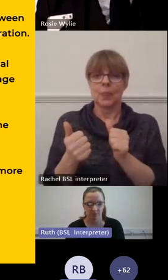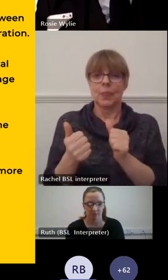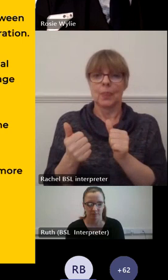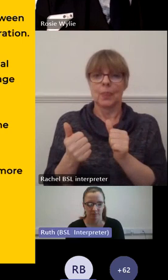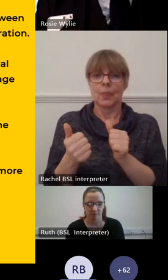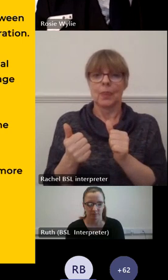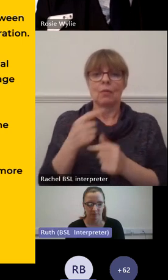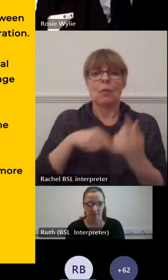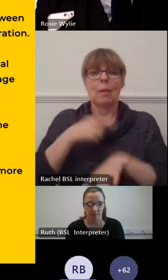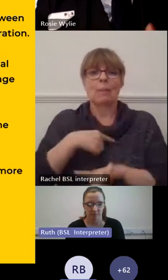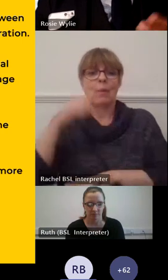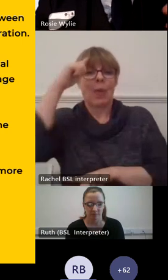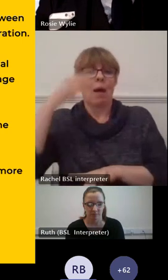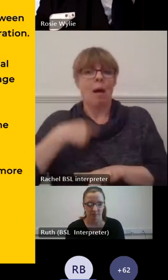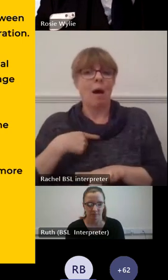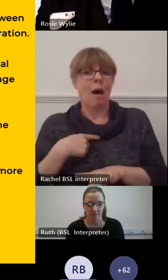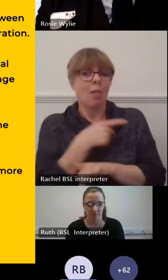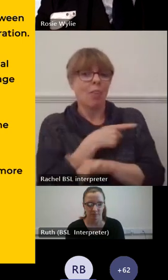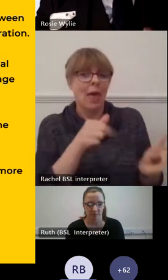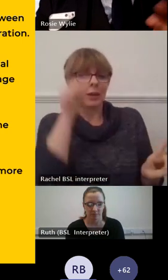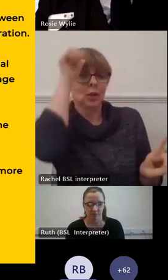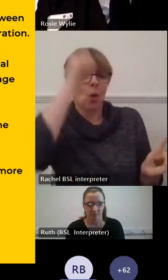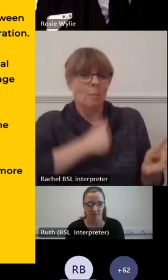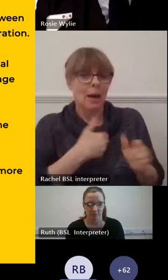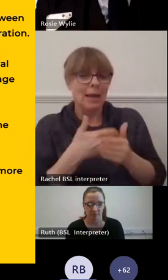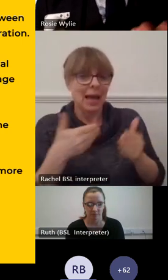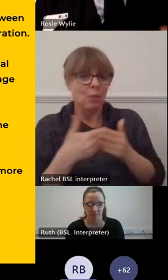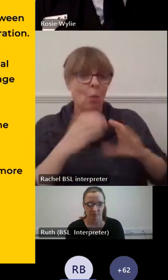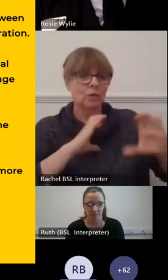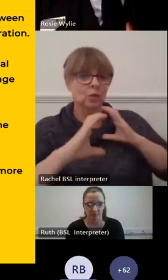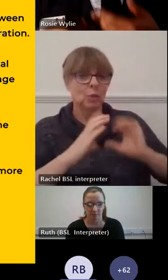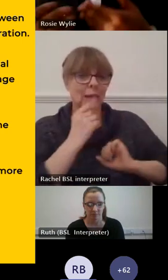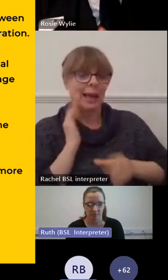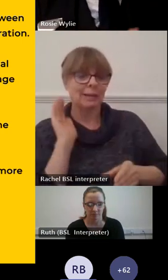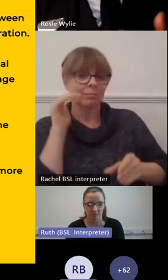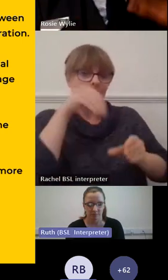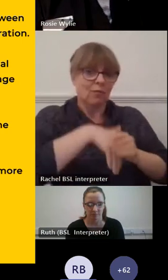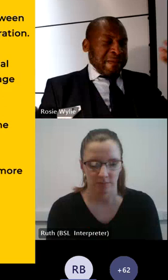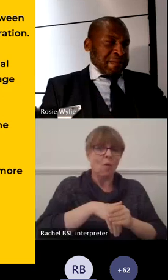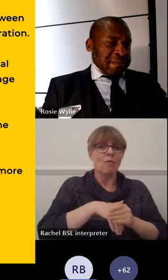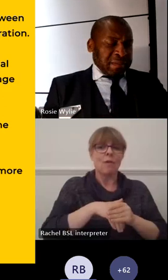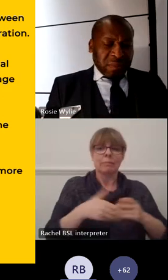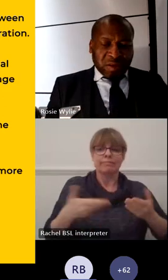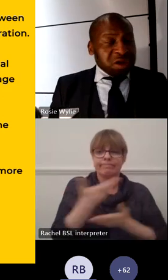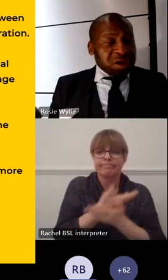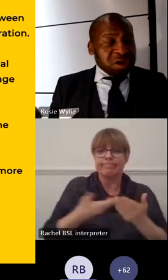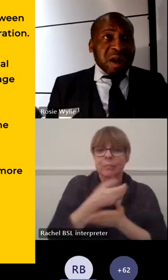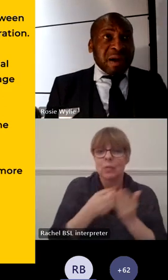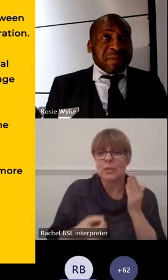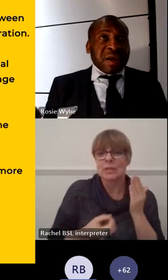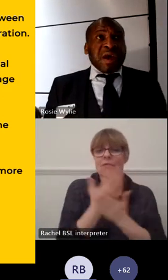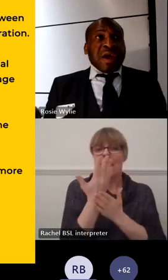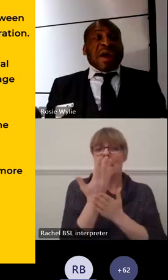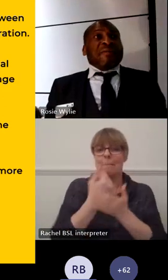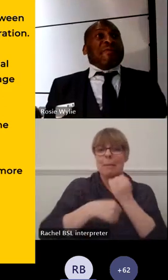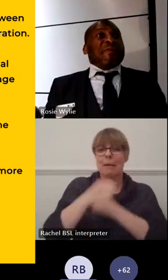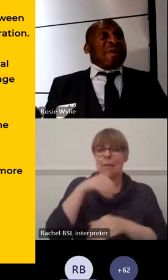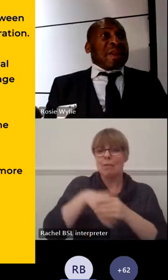go there and they'll participate. And then after, you know, going on from that, there were people that taking part in sort of a training